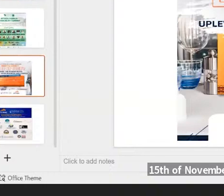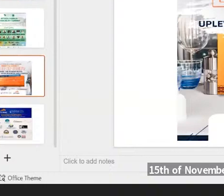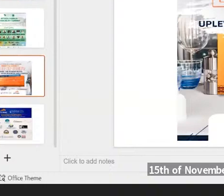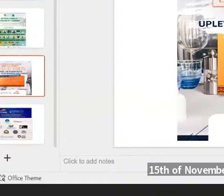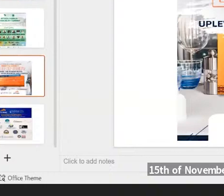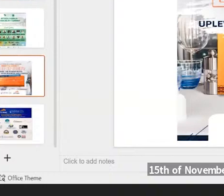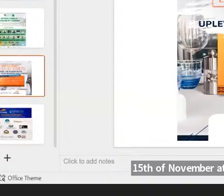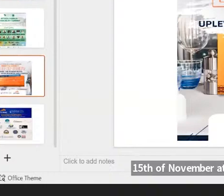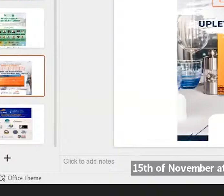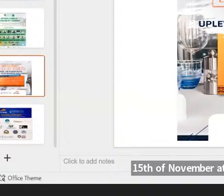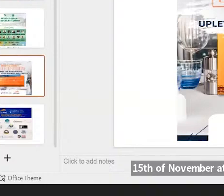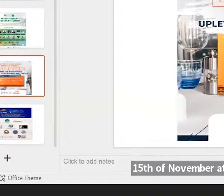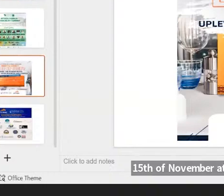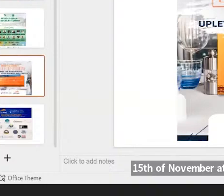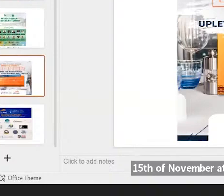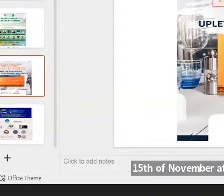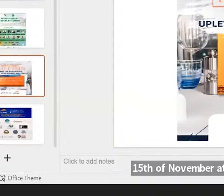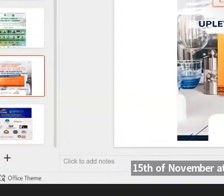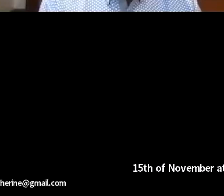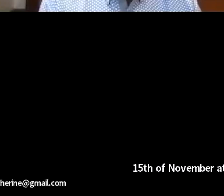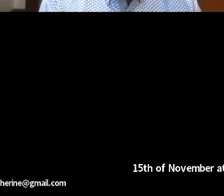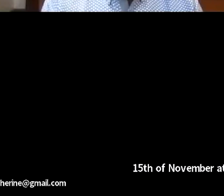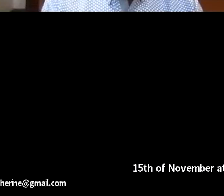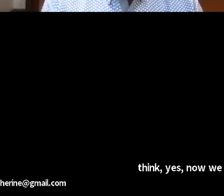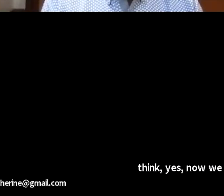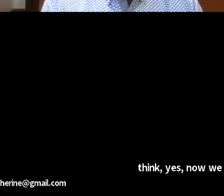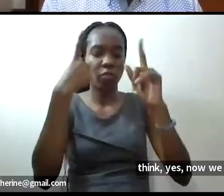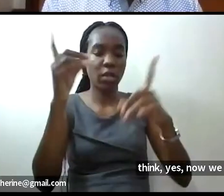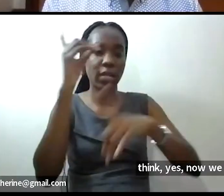on to the topic of the day with our speaker.